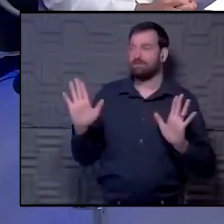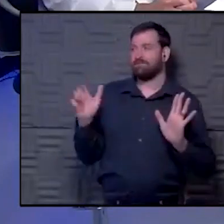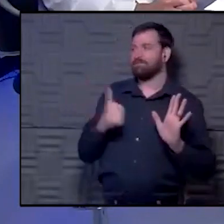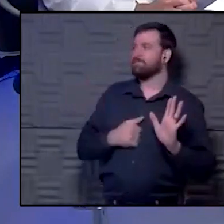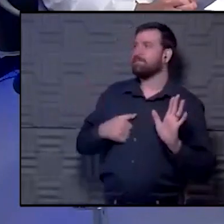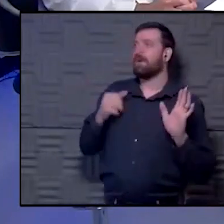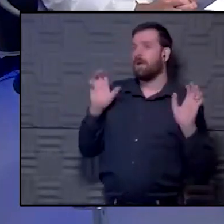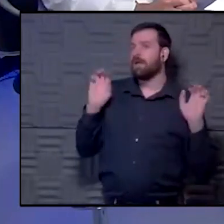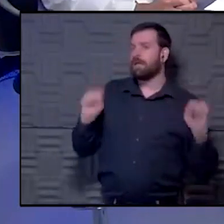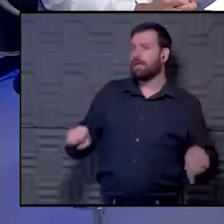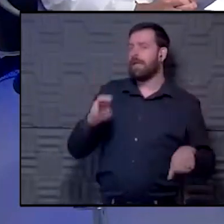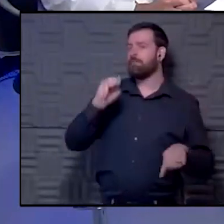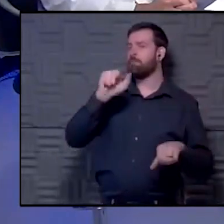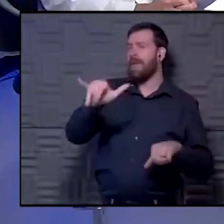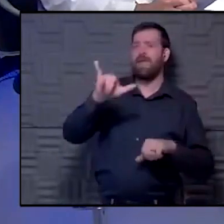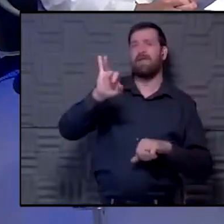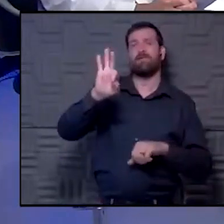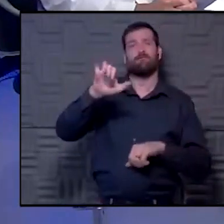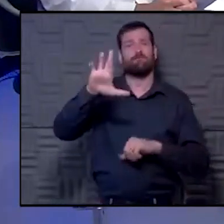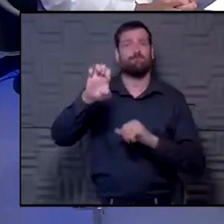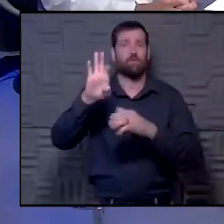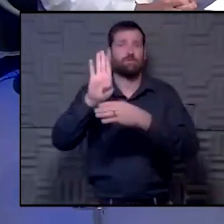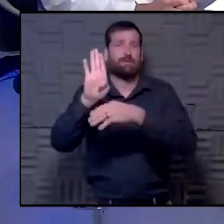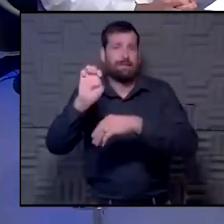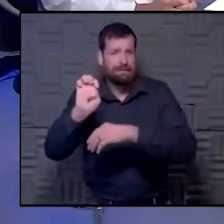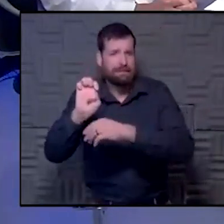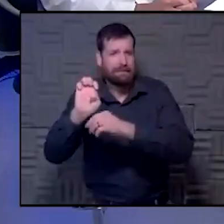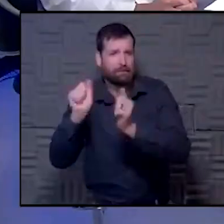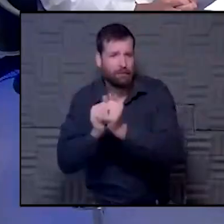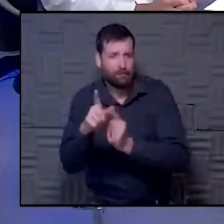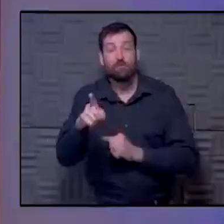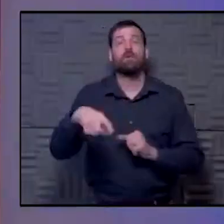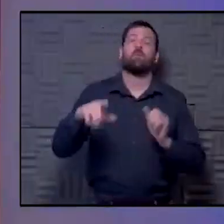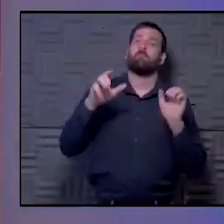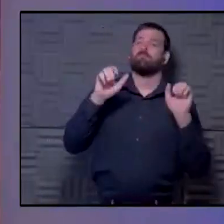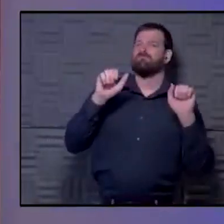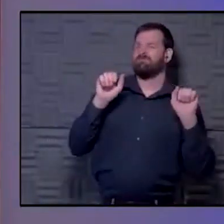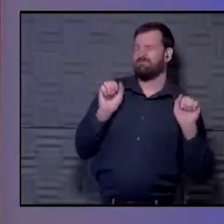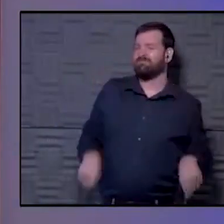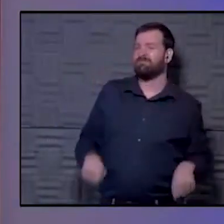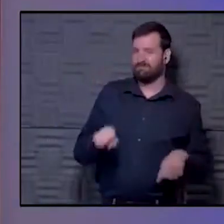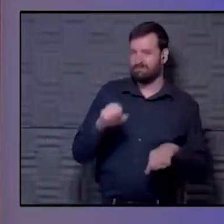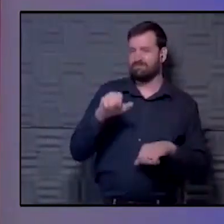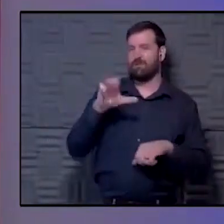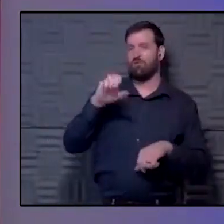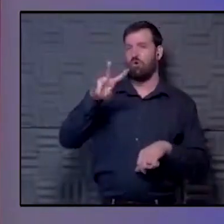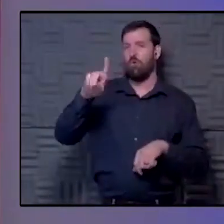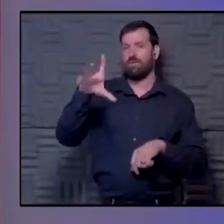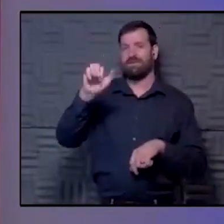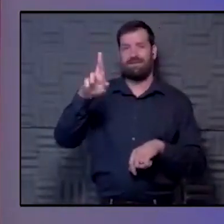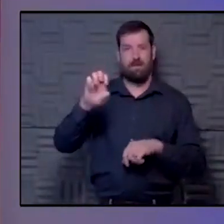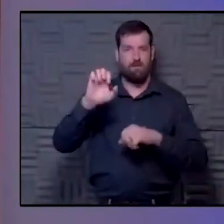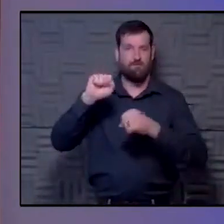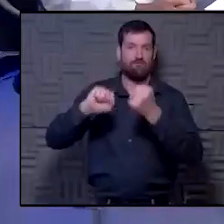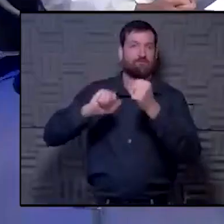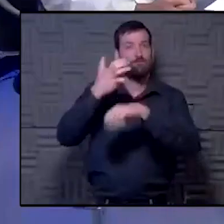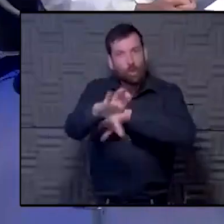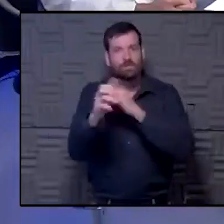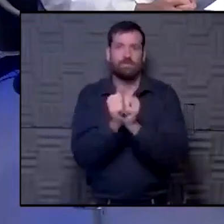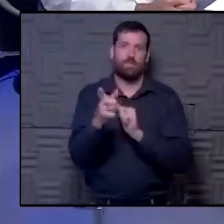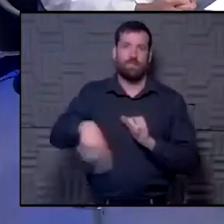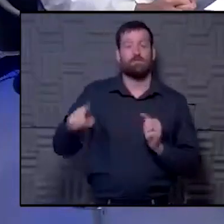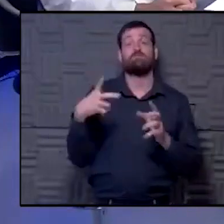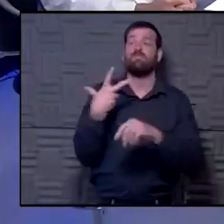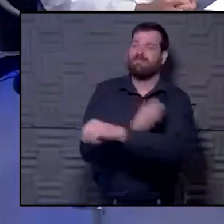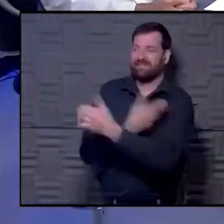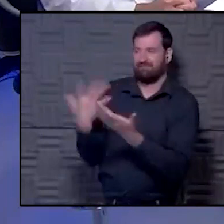You can say, "May the Force be with you," too. I'm good about that. Yeah, But may the COVID Care Force be with you. That's right. I like that, too. So get vaccinated. There you go. All